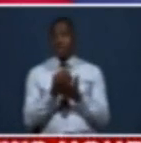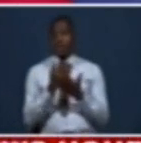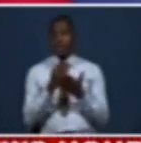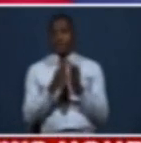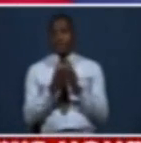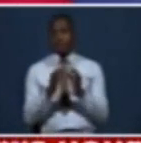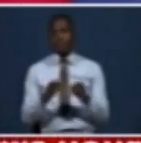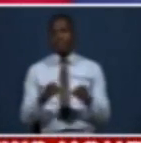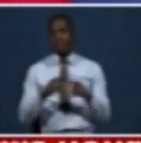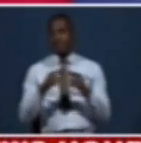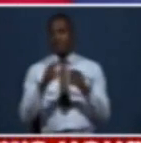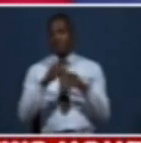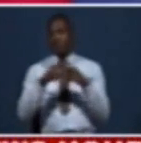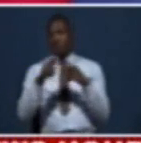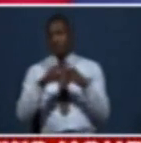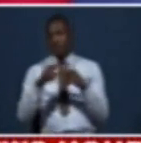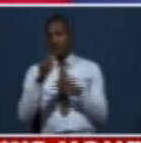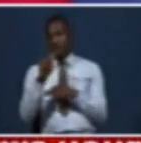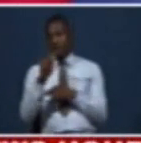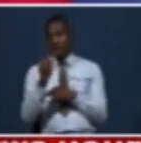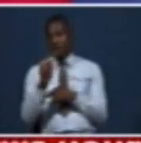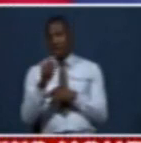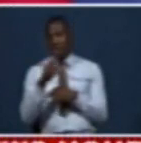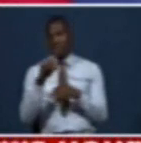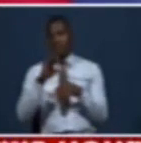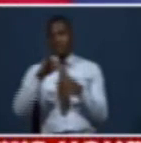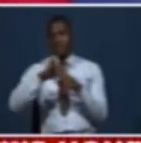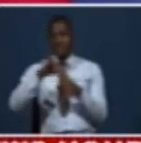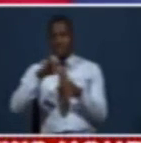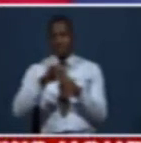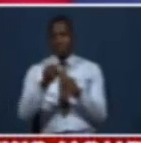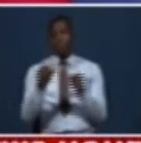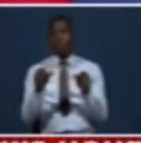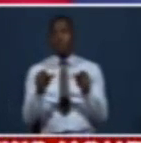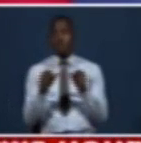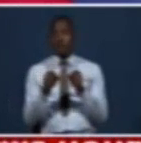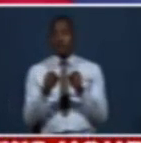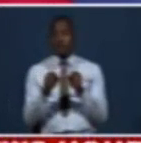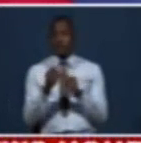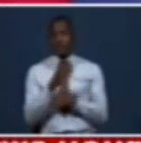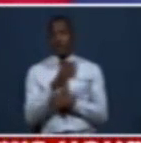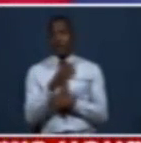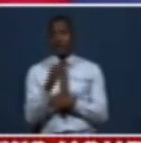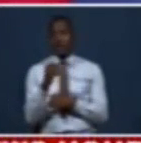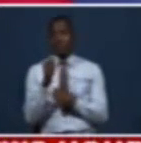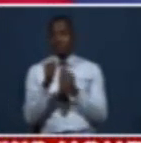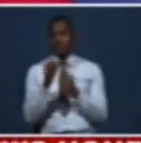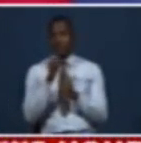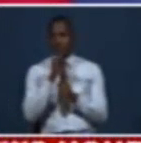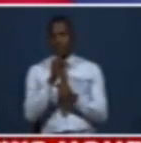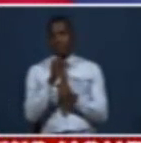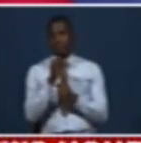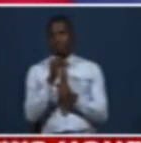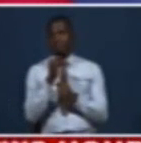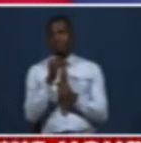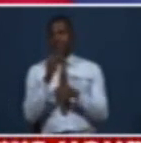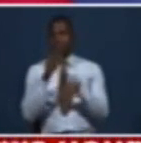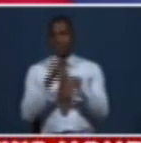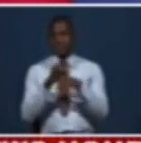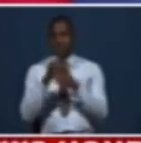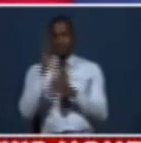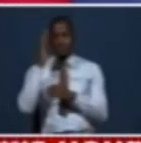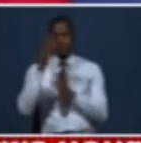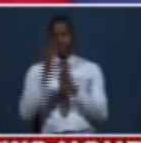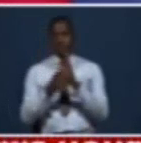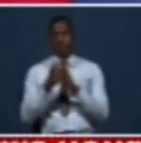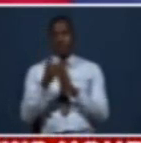important Norwegian company, Aker, in our petroleum sector, and which is going to have a big impact on the future